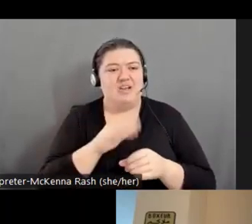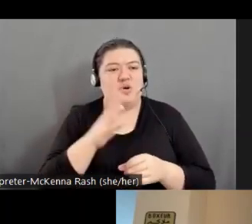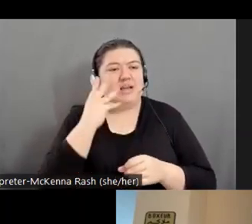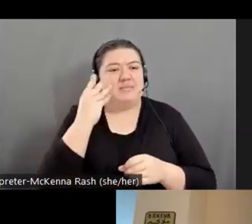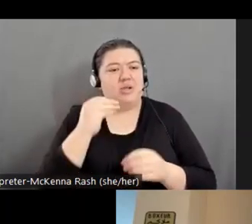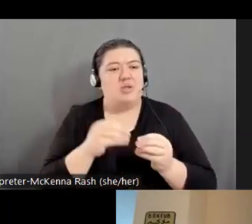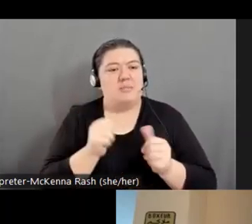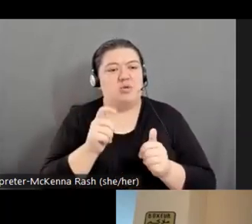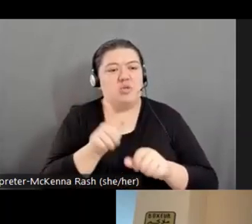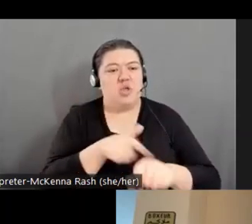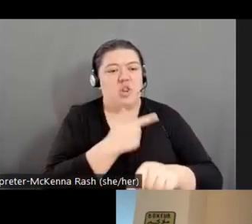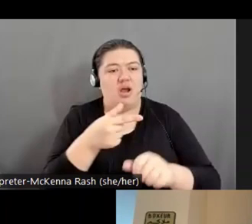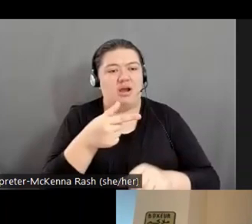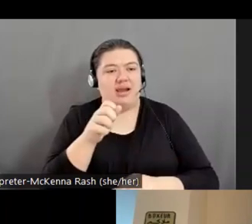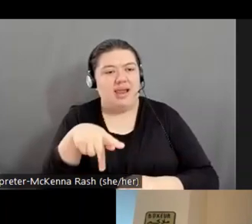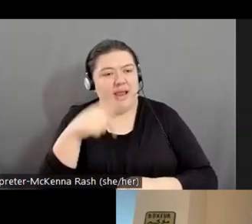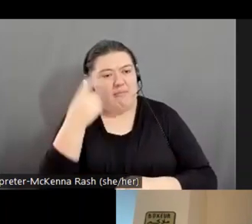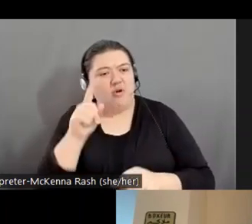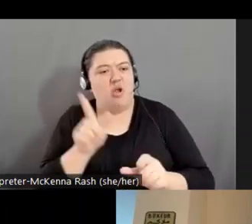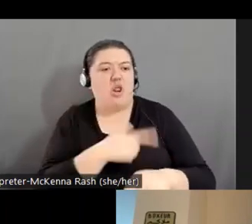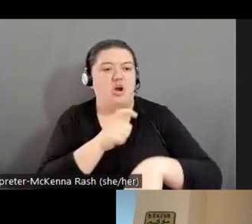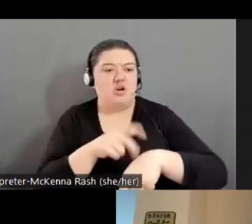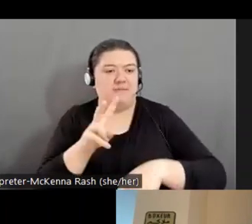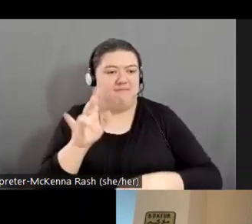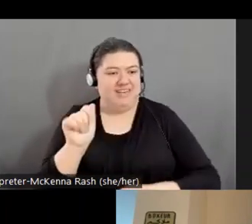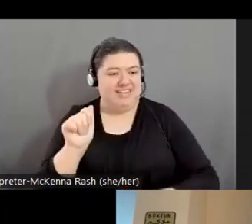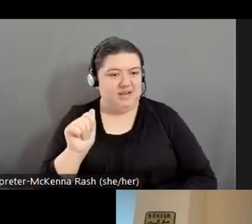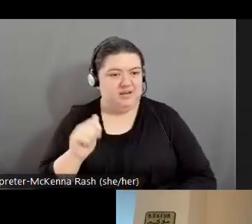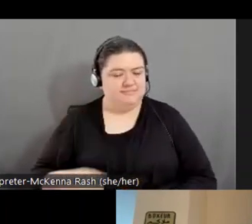on a petition for a long term visa? So,